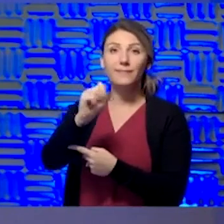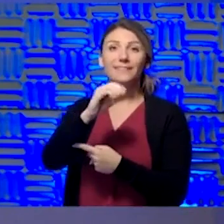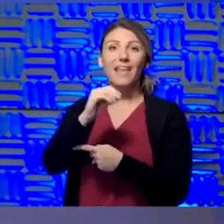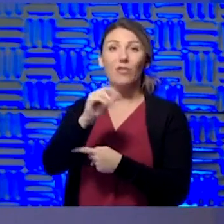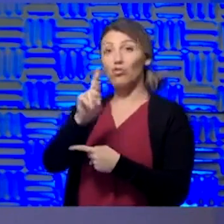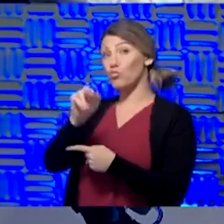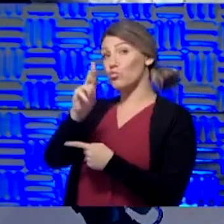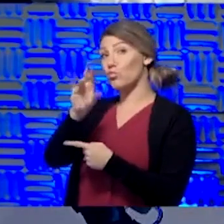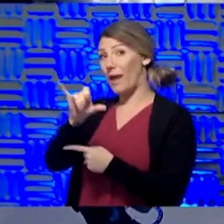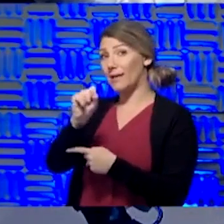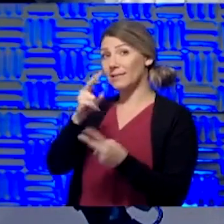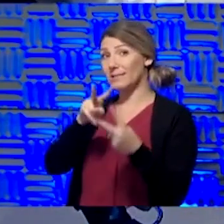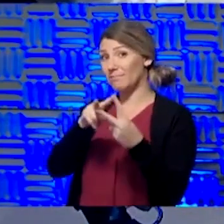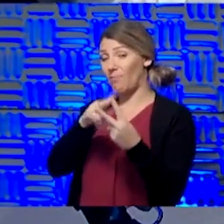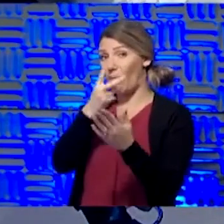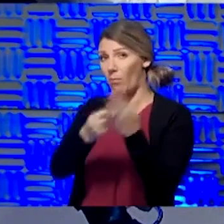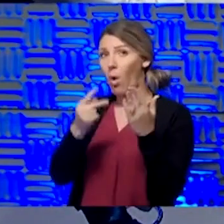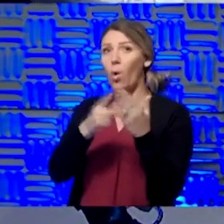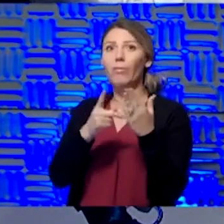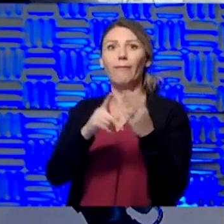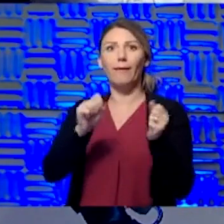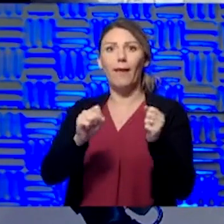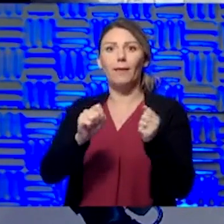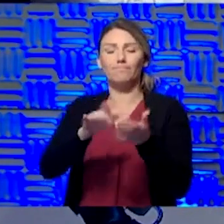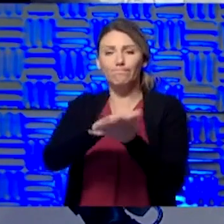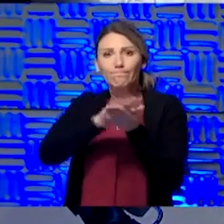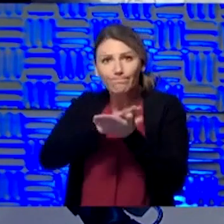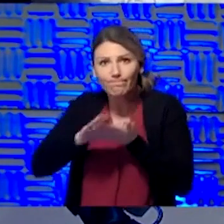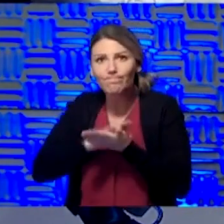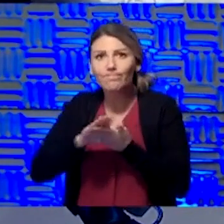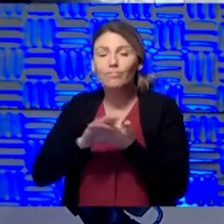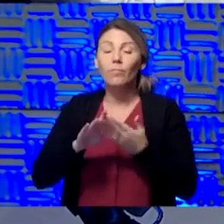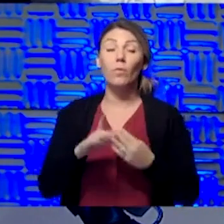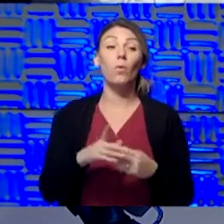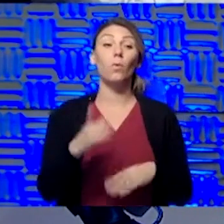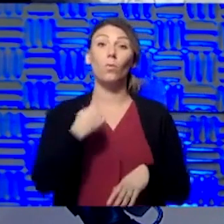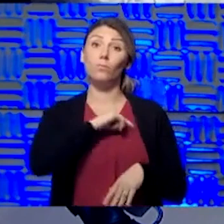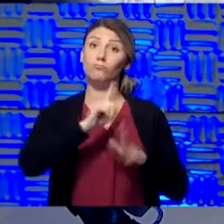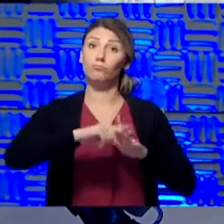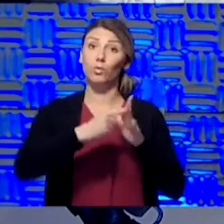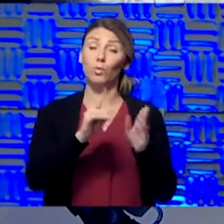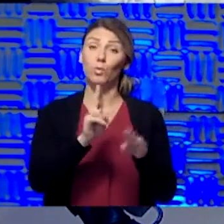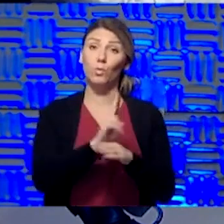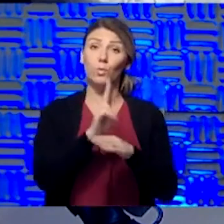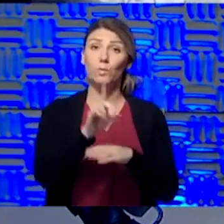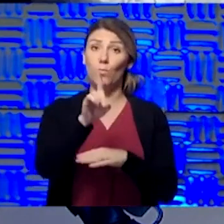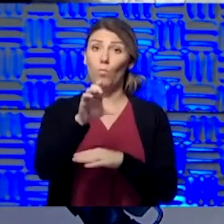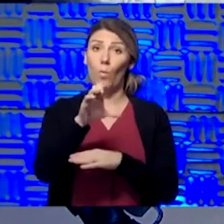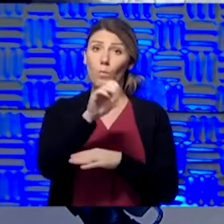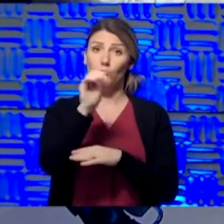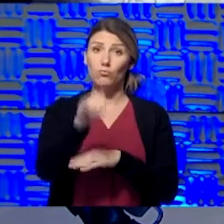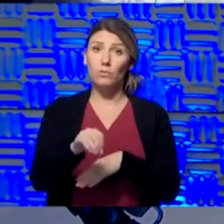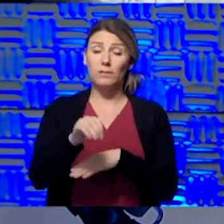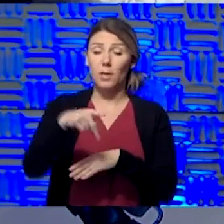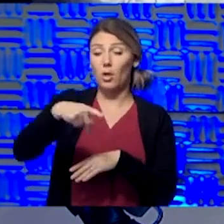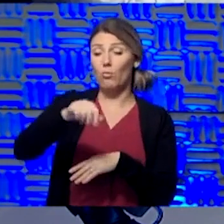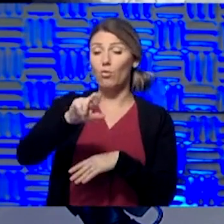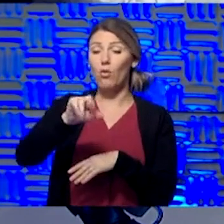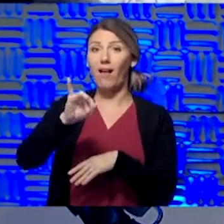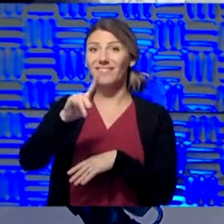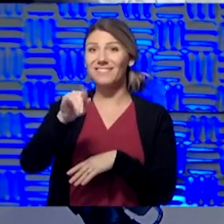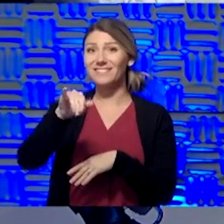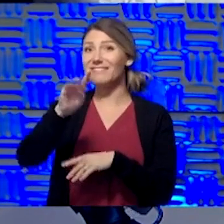to do that. Actually, we started using hydrogen peroxide here because we know that there's this, and you can describe this better than I